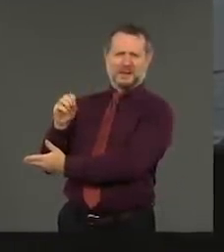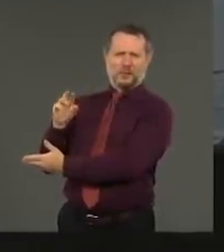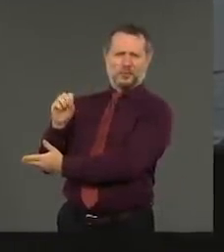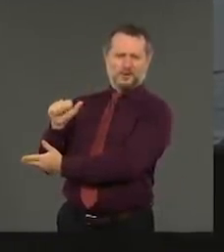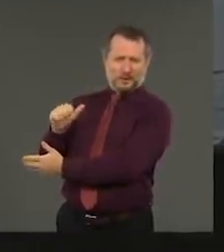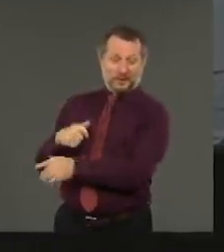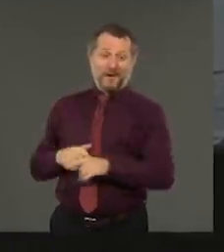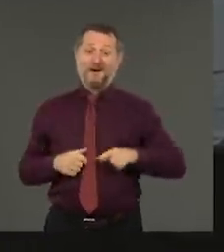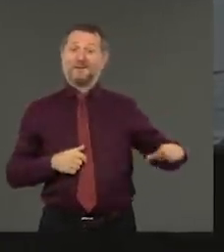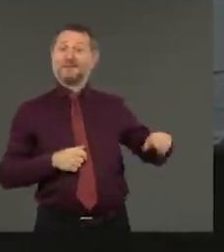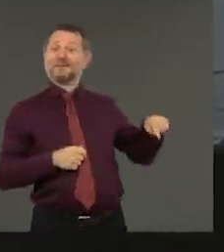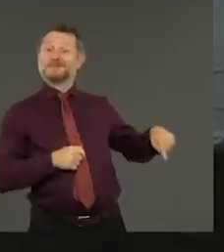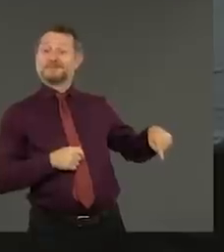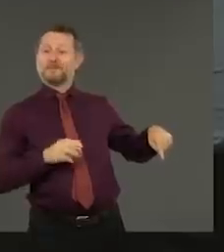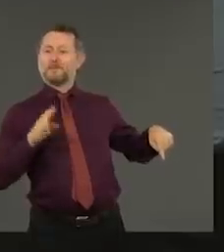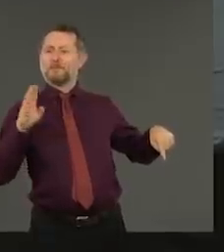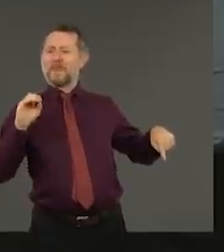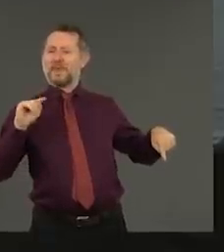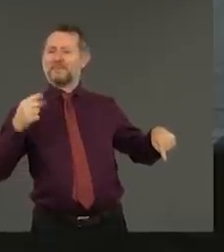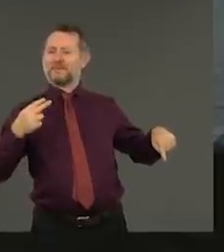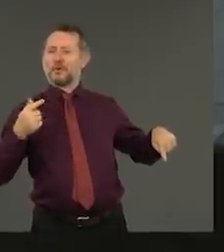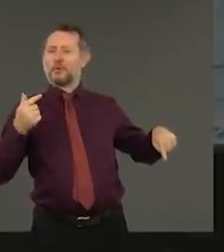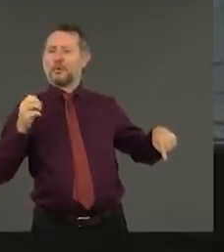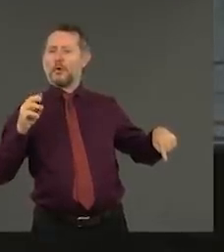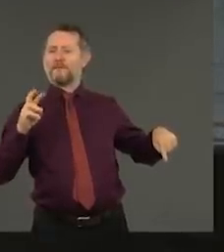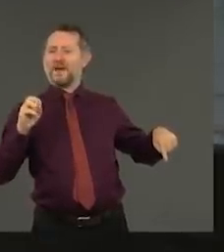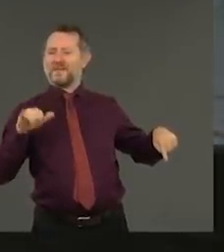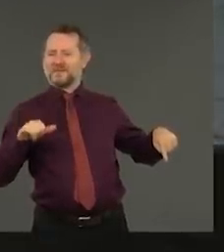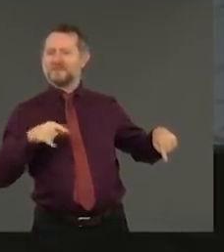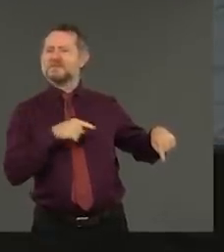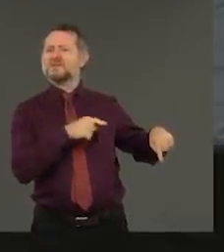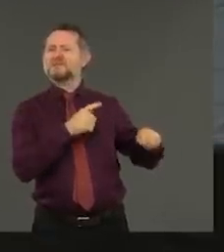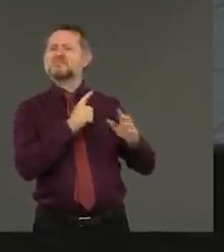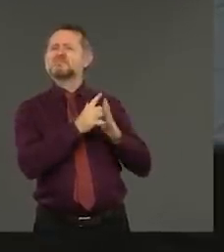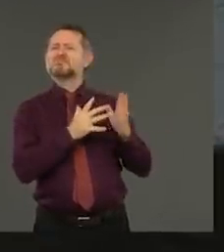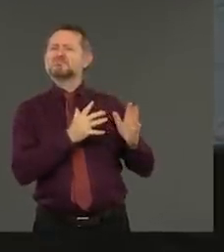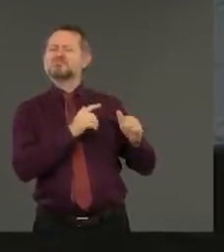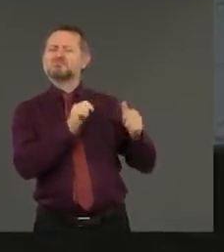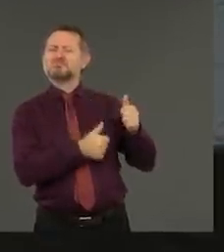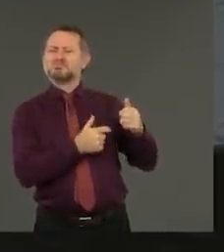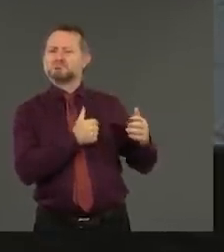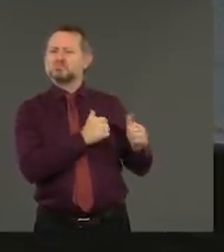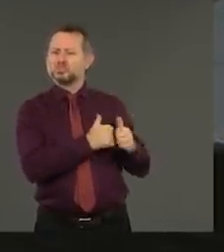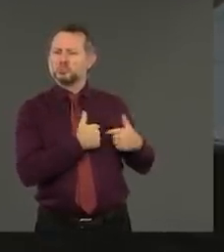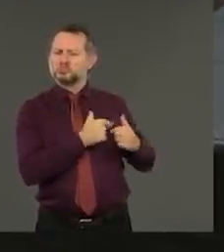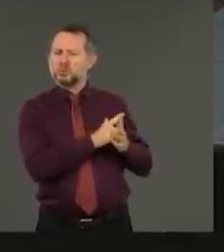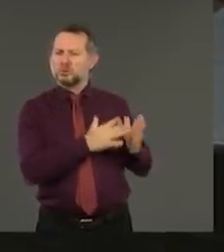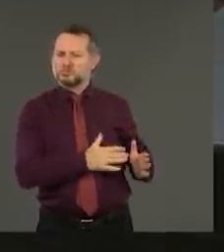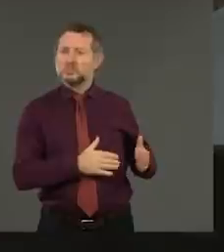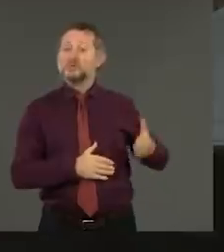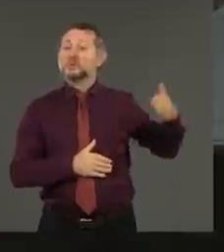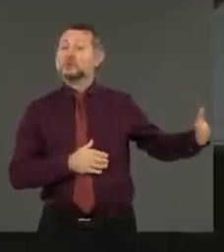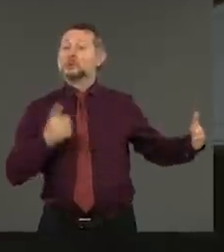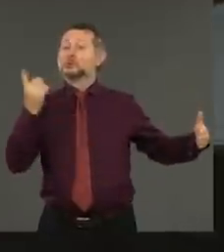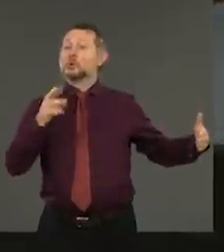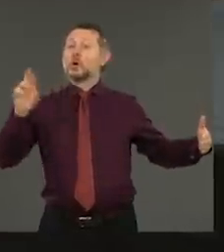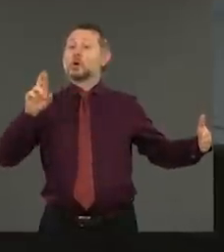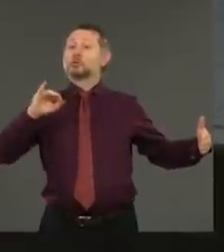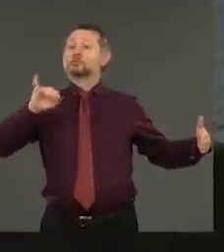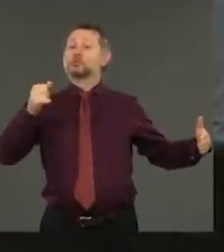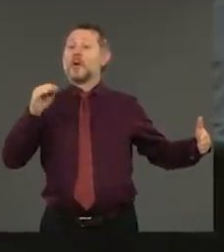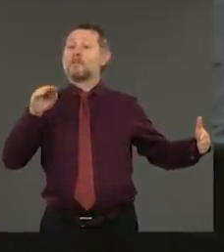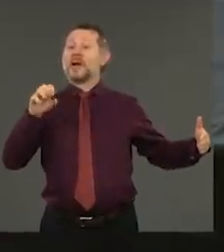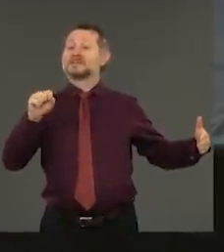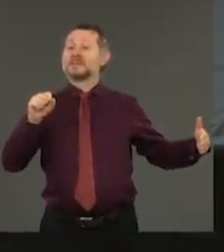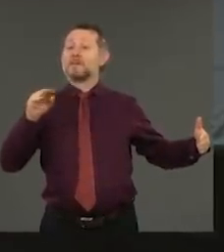special counsel to me. To her left, Dr. James Malatras insists that I call him doctor as an